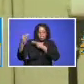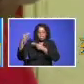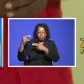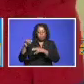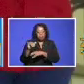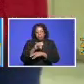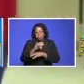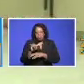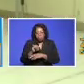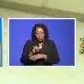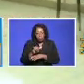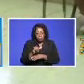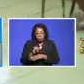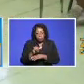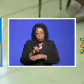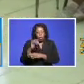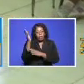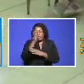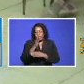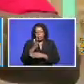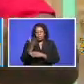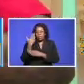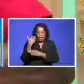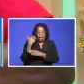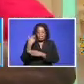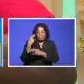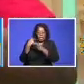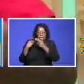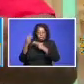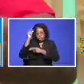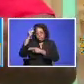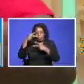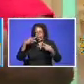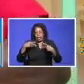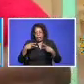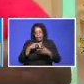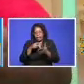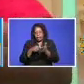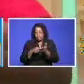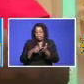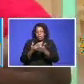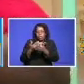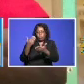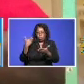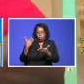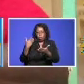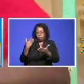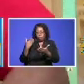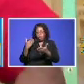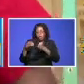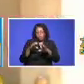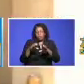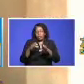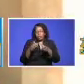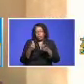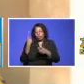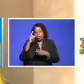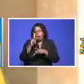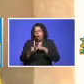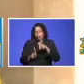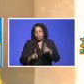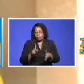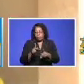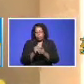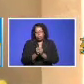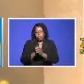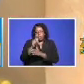been a situation that the government has faced like this. And we have faced it, and we have done whatever had to be done for our people. Progressive